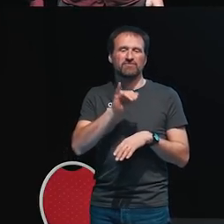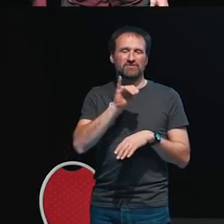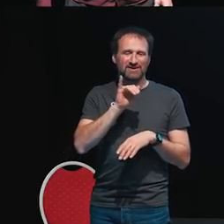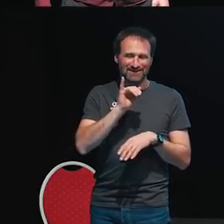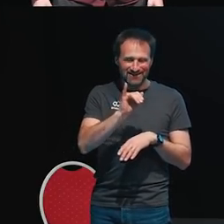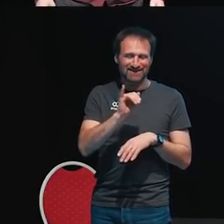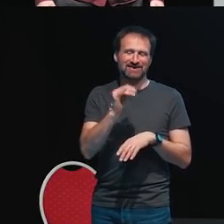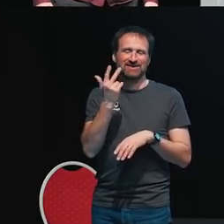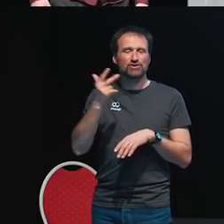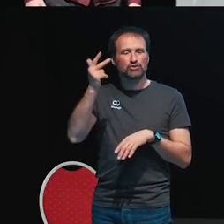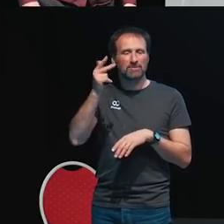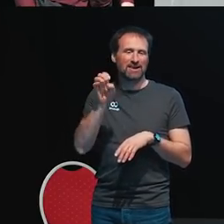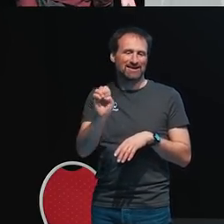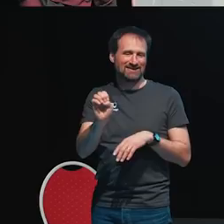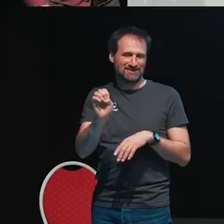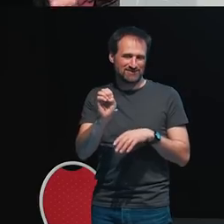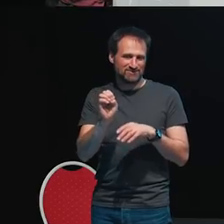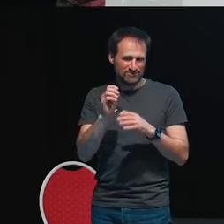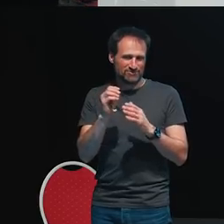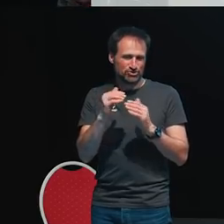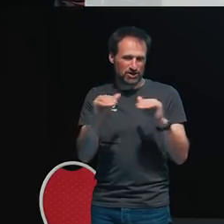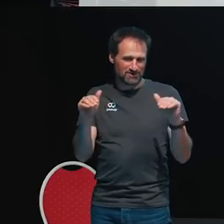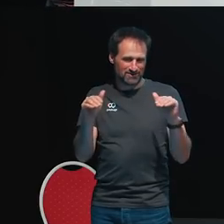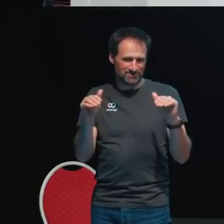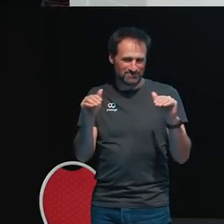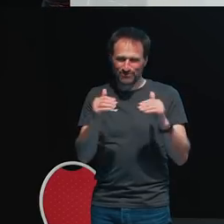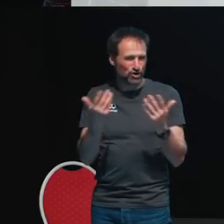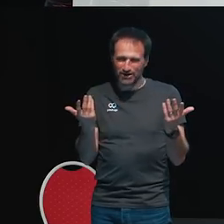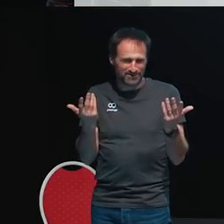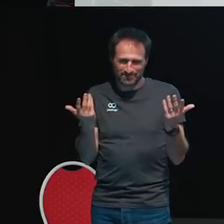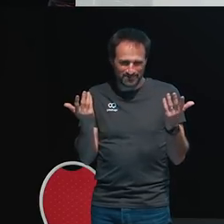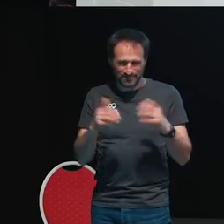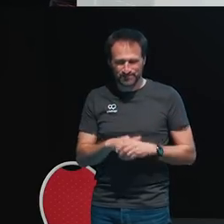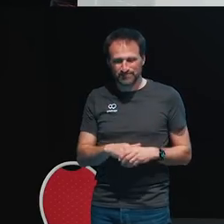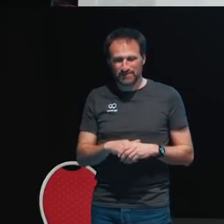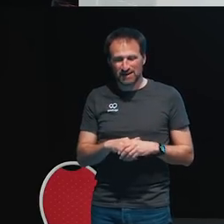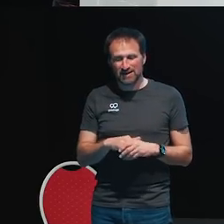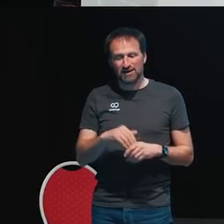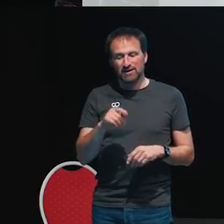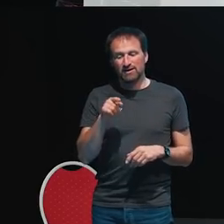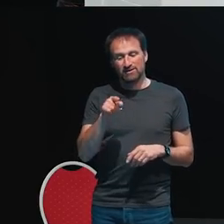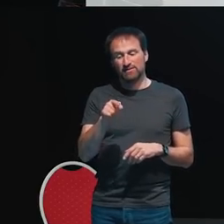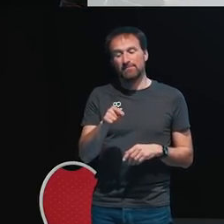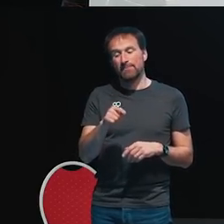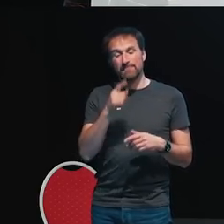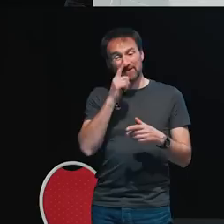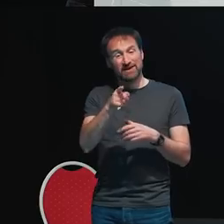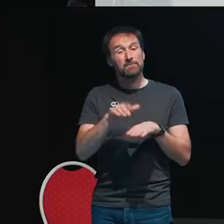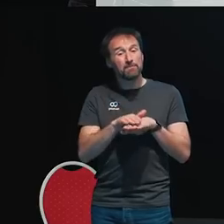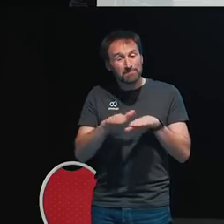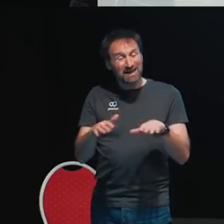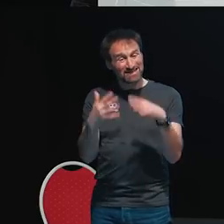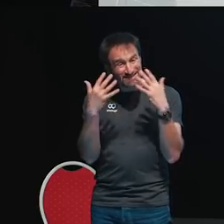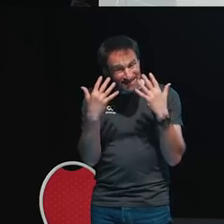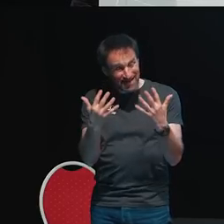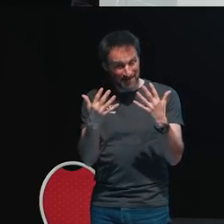standards. So that's nothing JavaScript specific. If, on the other hand, you have base 10 floating